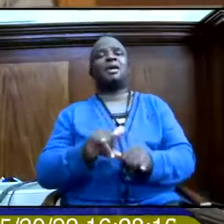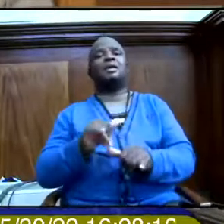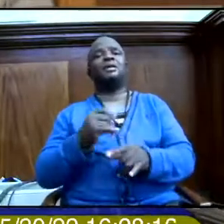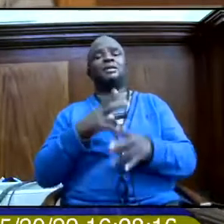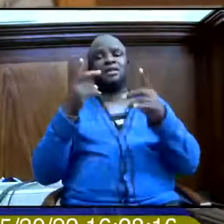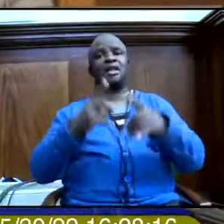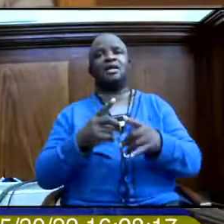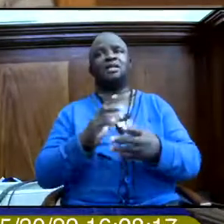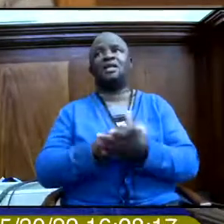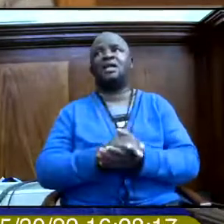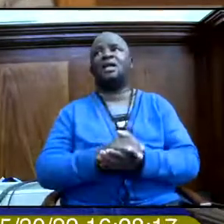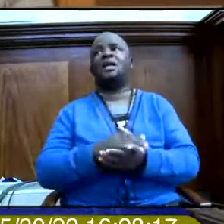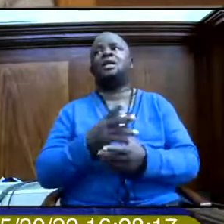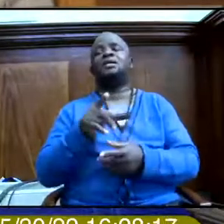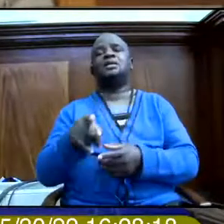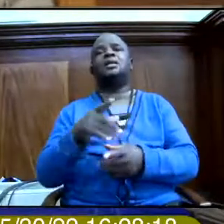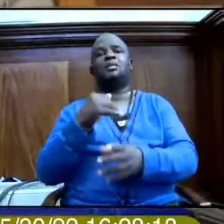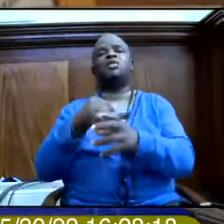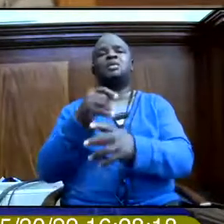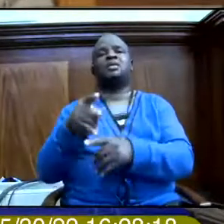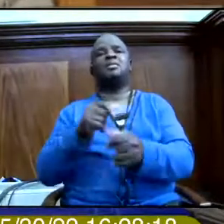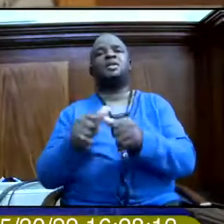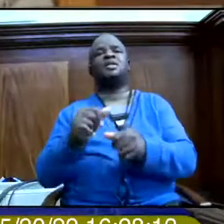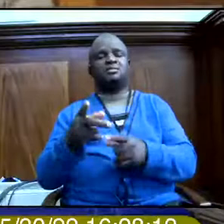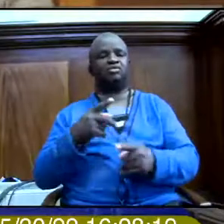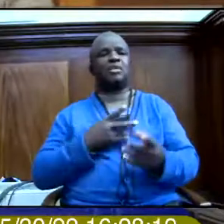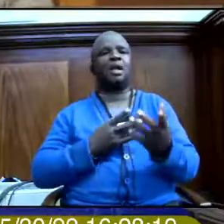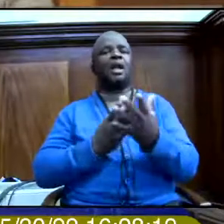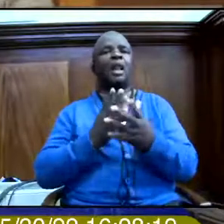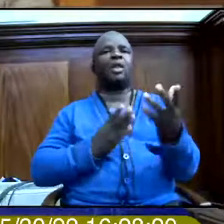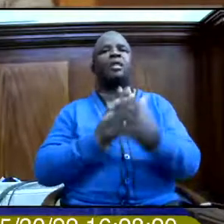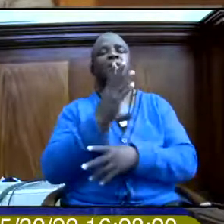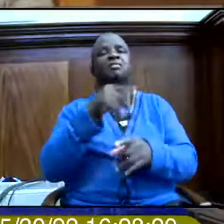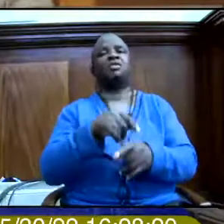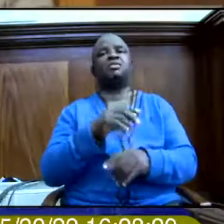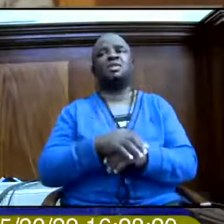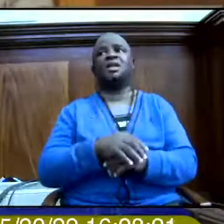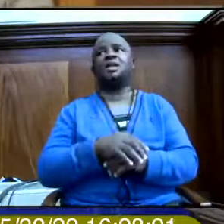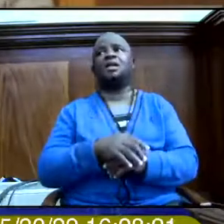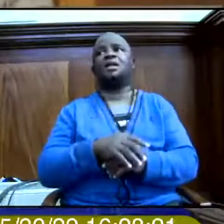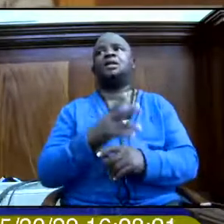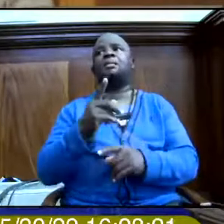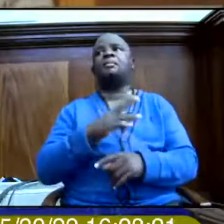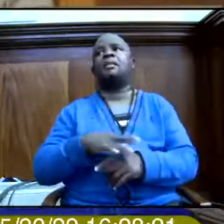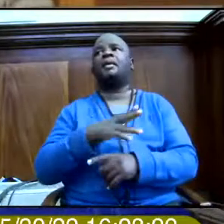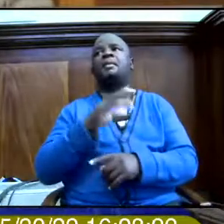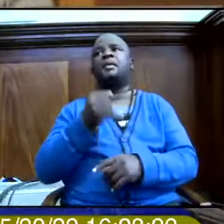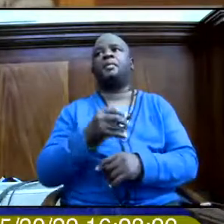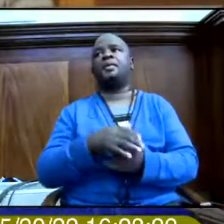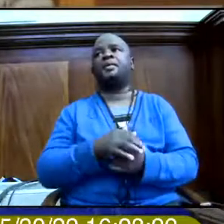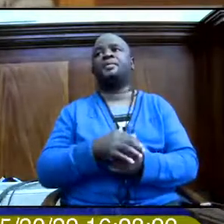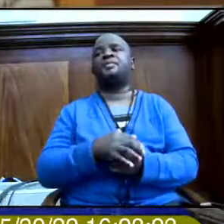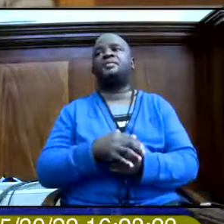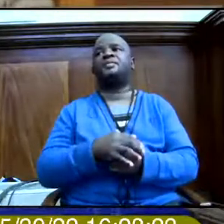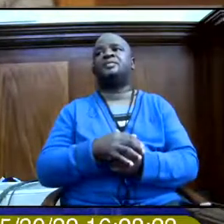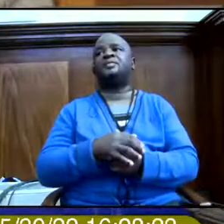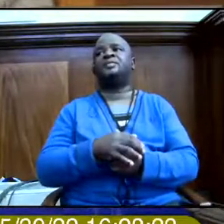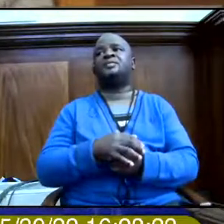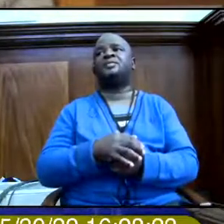say this one looks better than that that one let me drive into this one because that is the state of our house